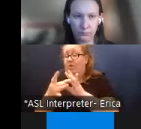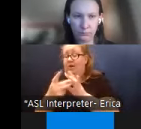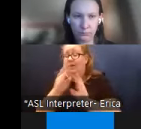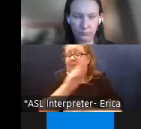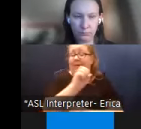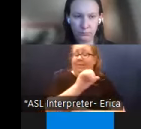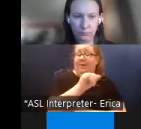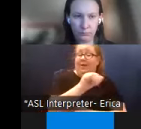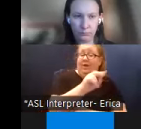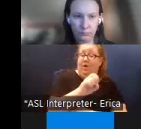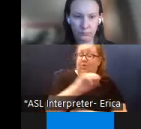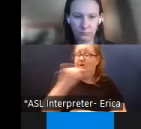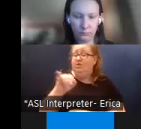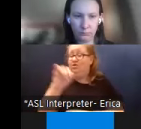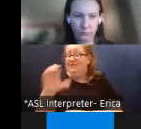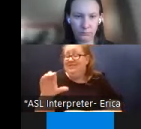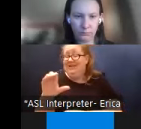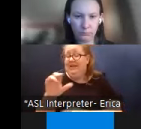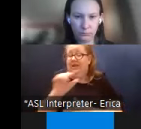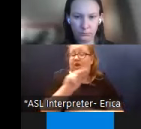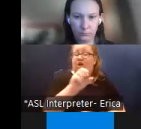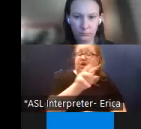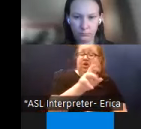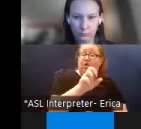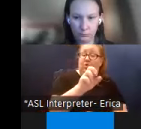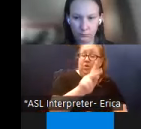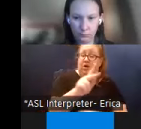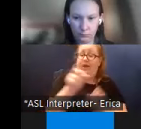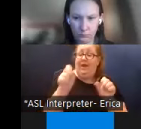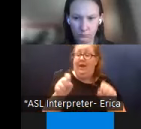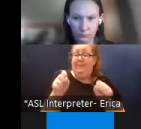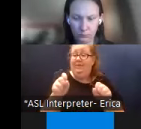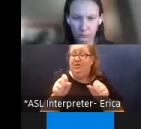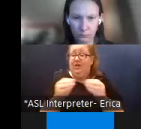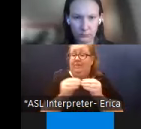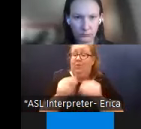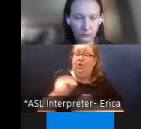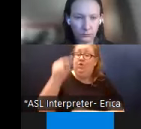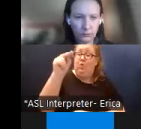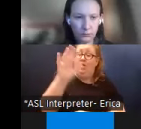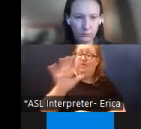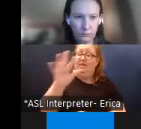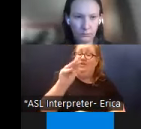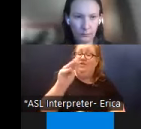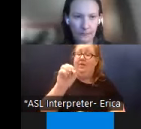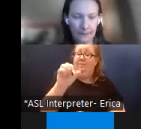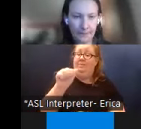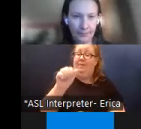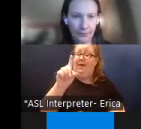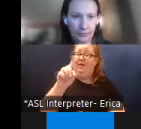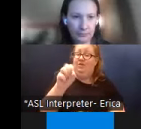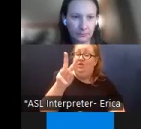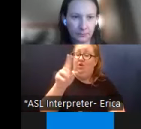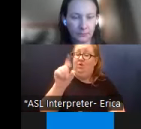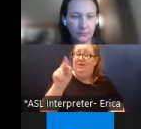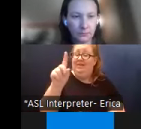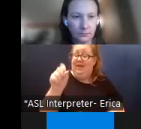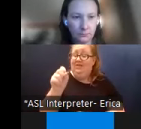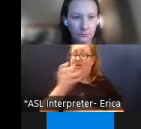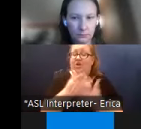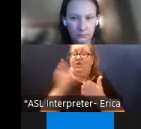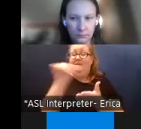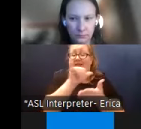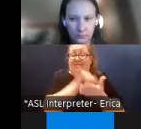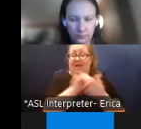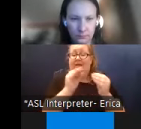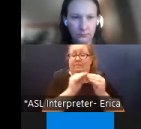Bayonne, Jersey City, Newark, potentially going farther north into the Meadowlands. So something like that is much more feasible within